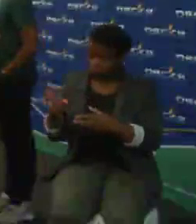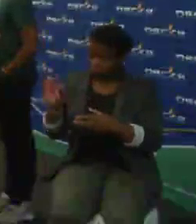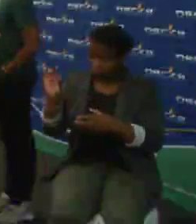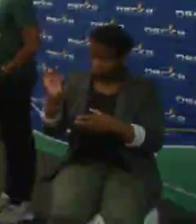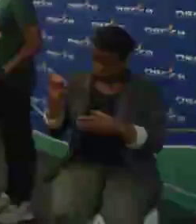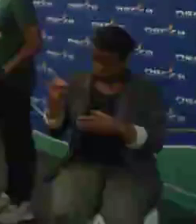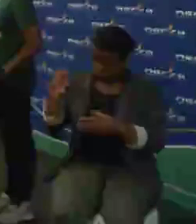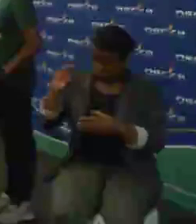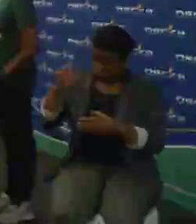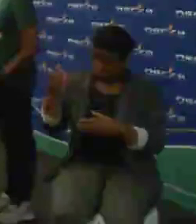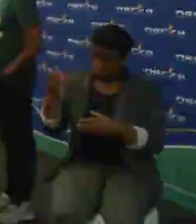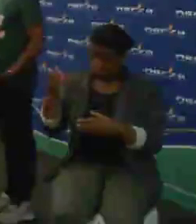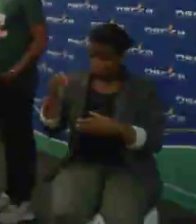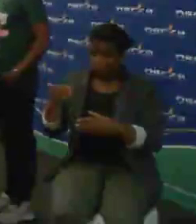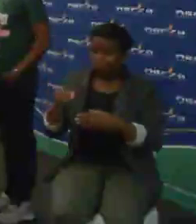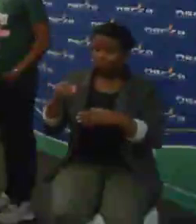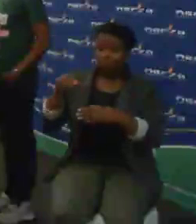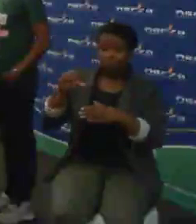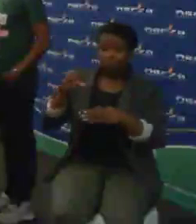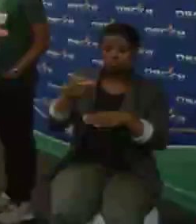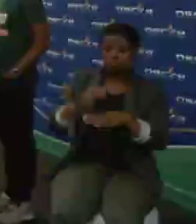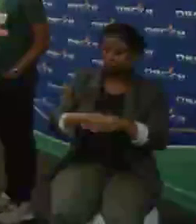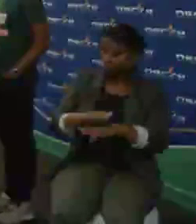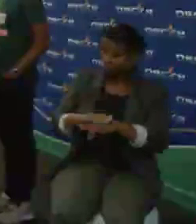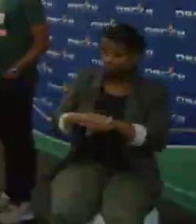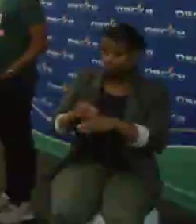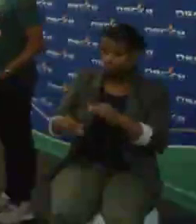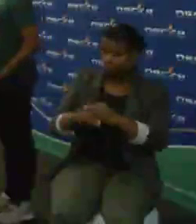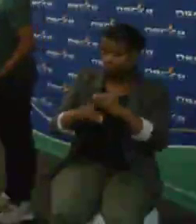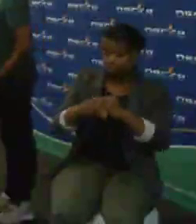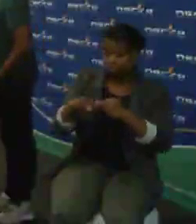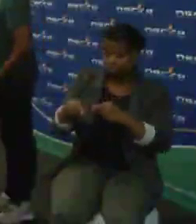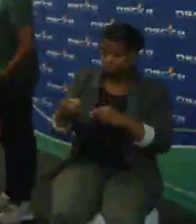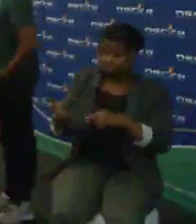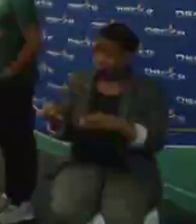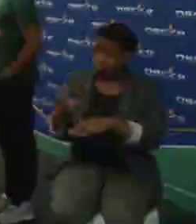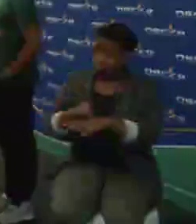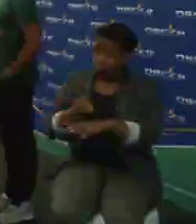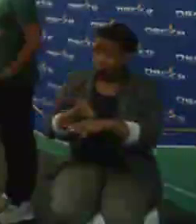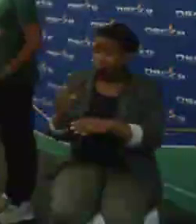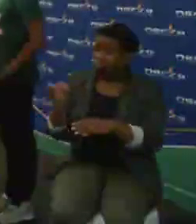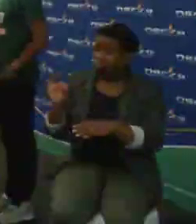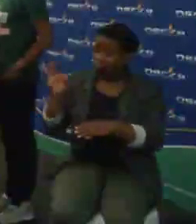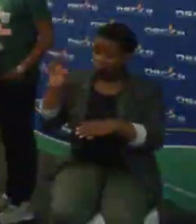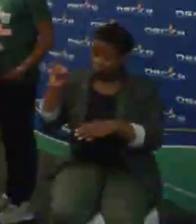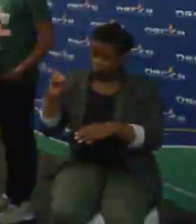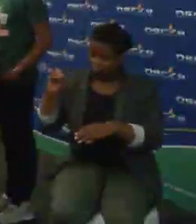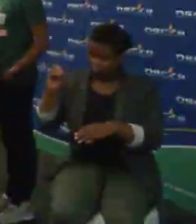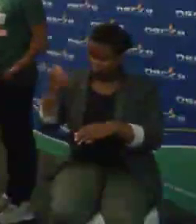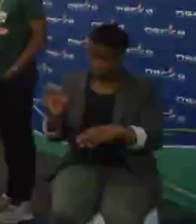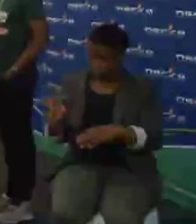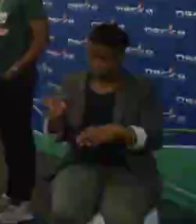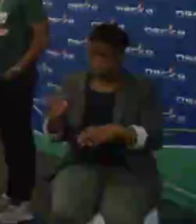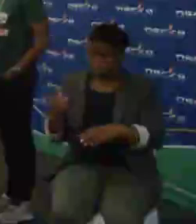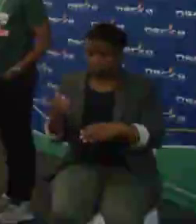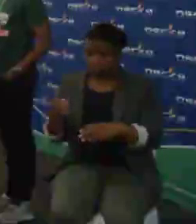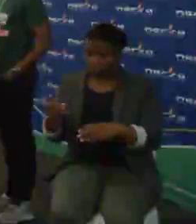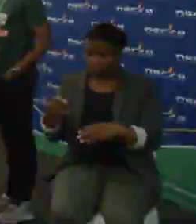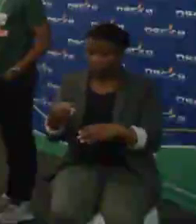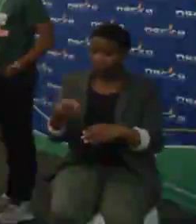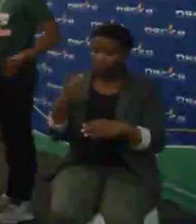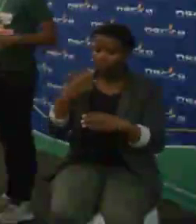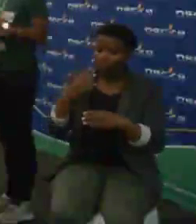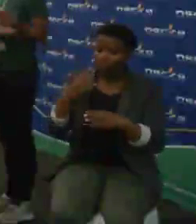increase. There's nothing more to that. We still got to deal with the RCA issue, which is also part